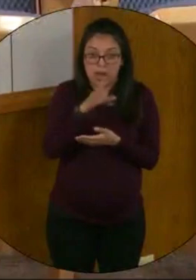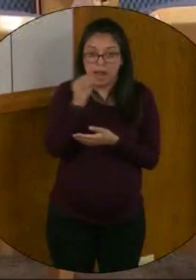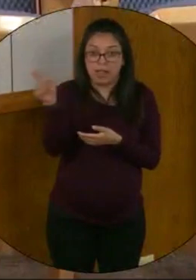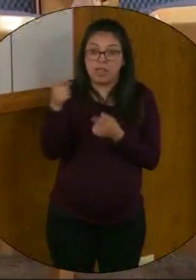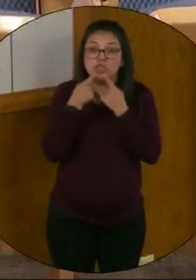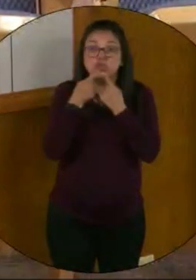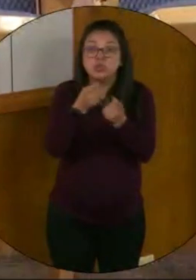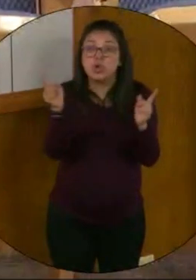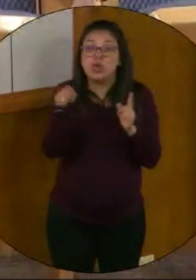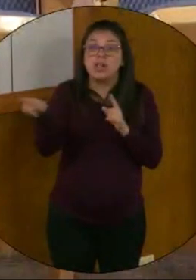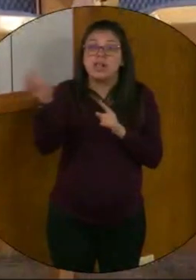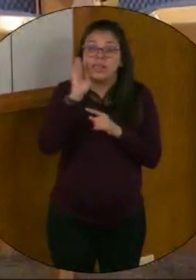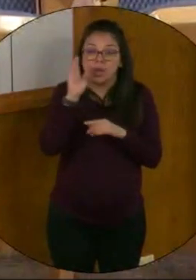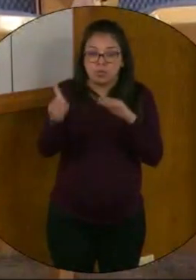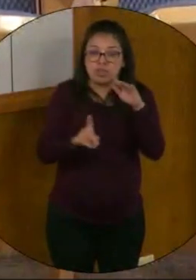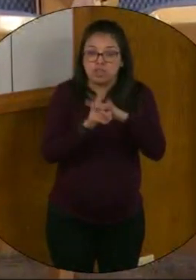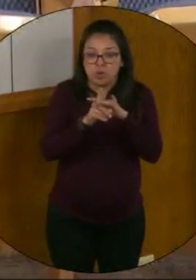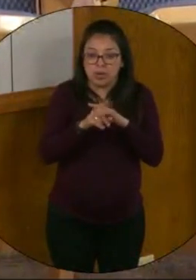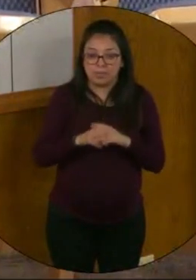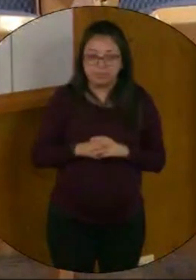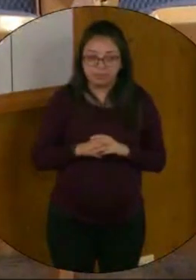them that they were going to show up.